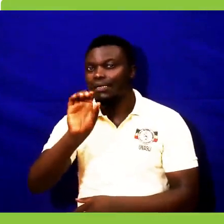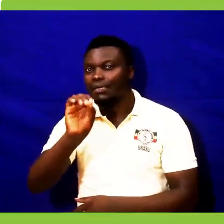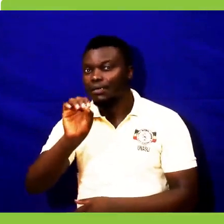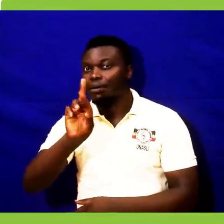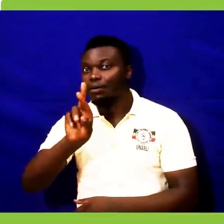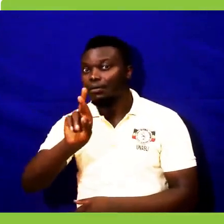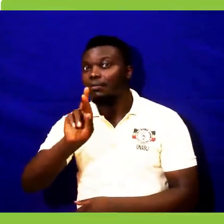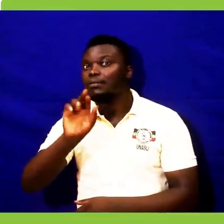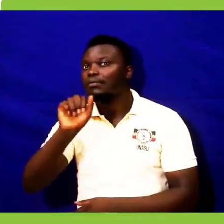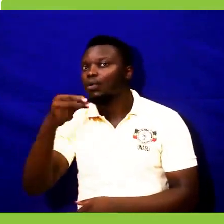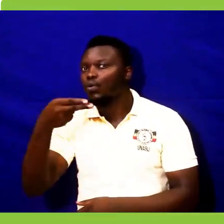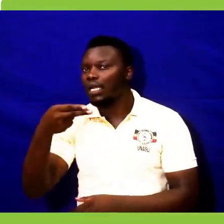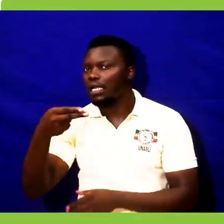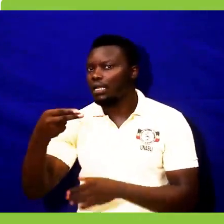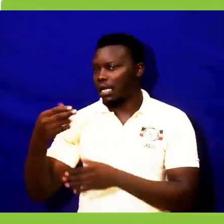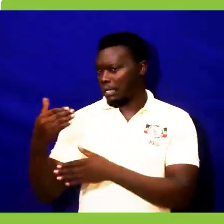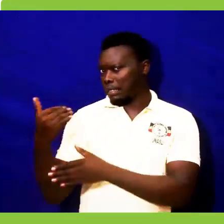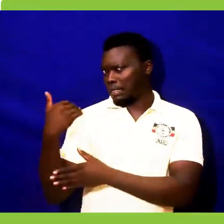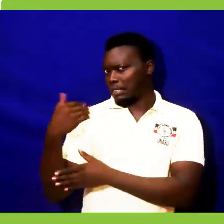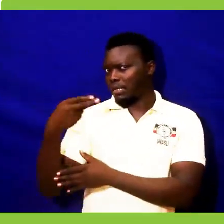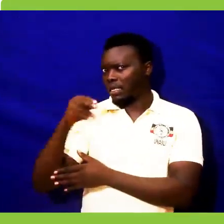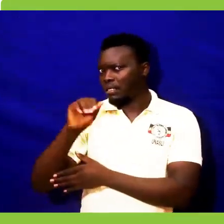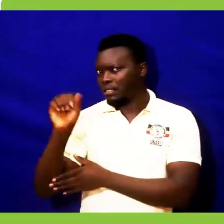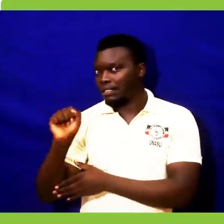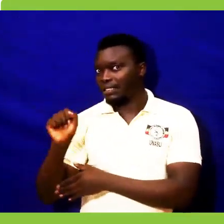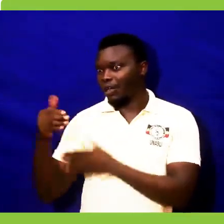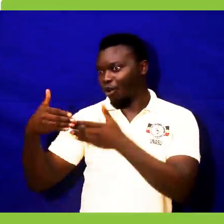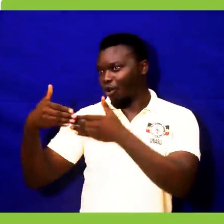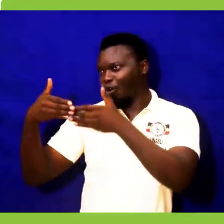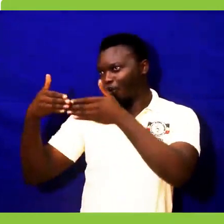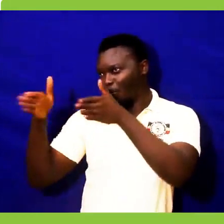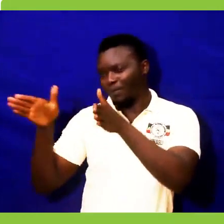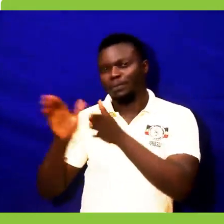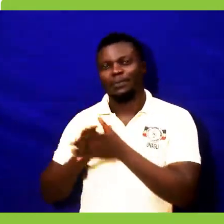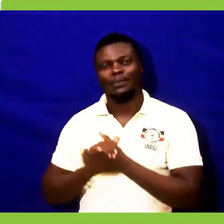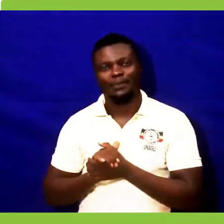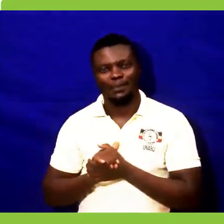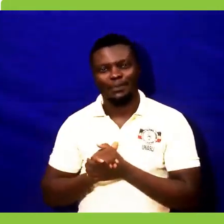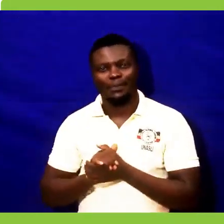Deborah has just opened the window.